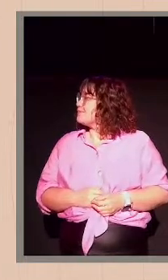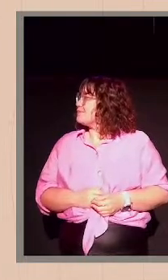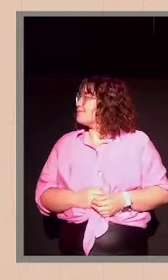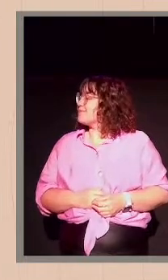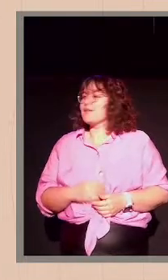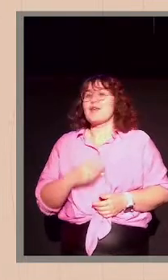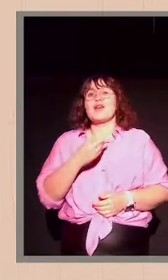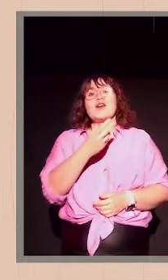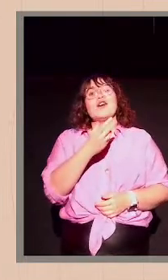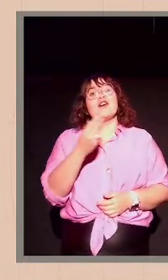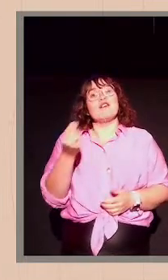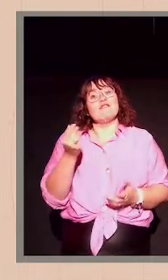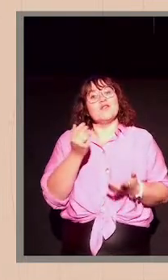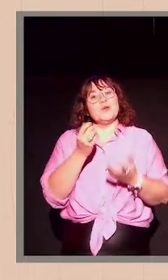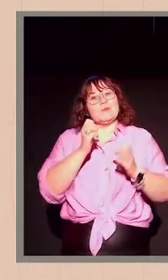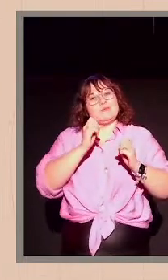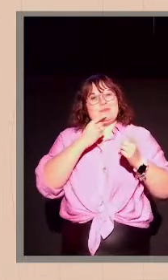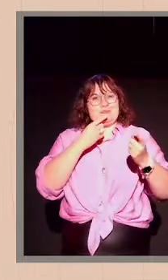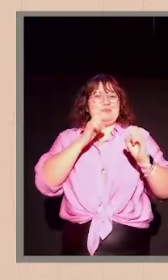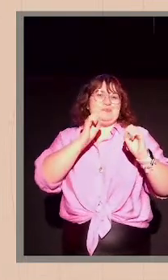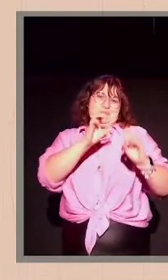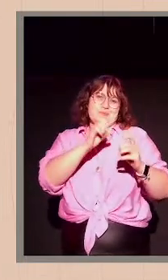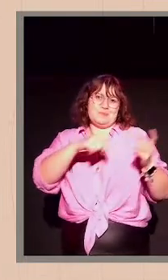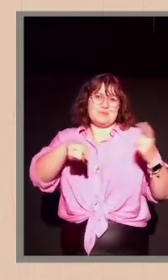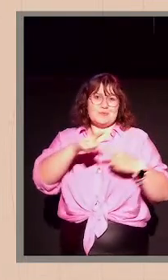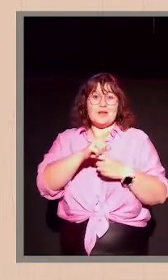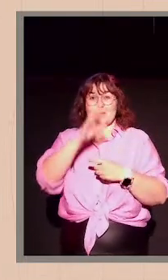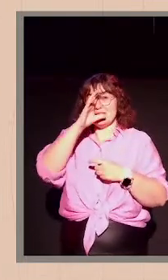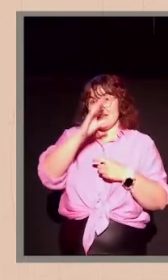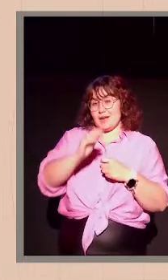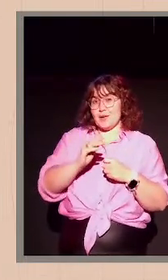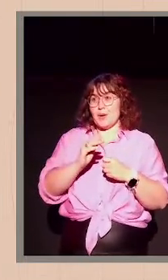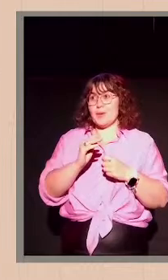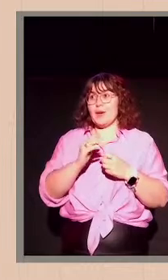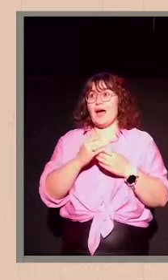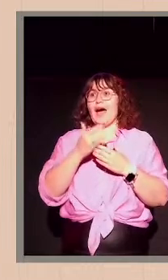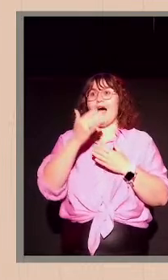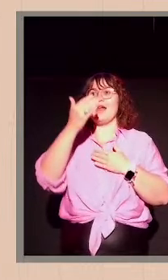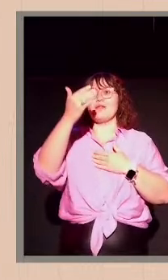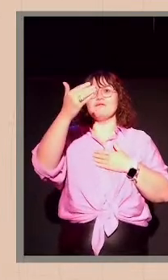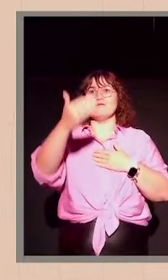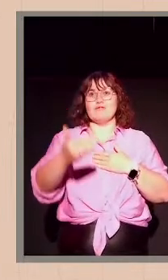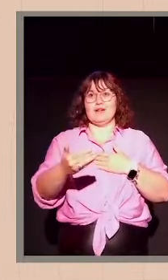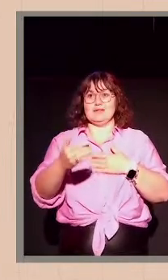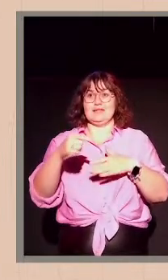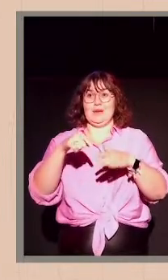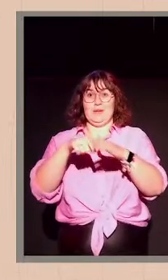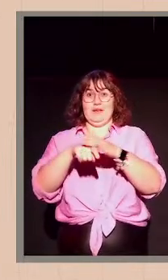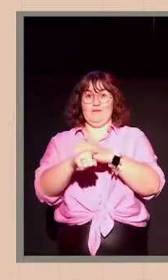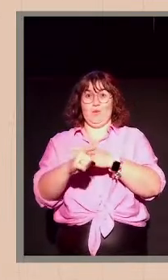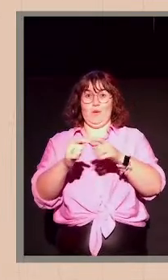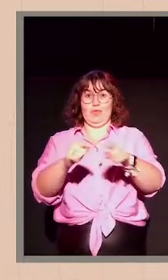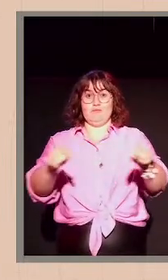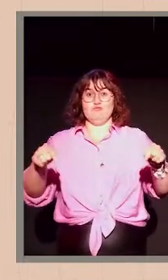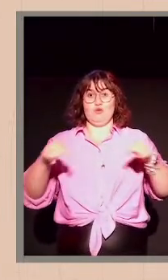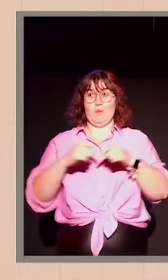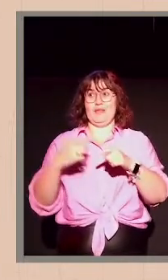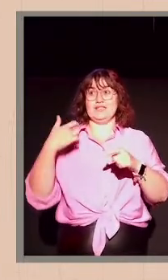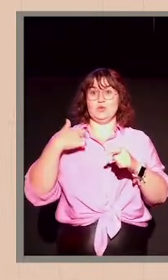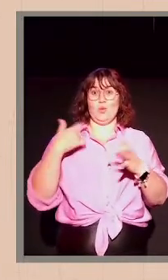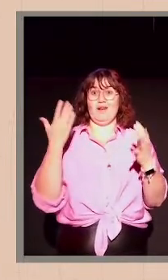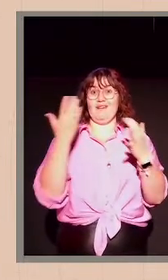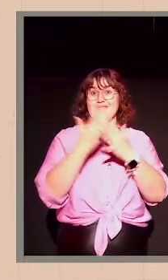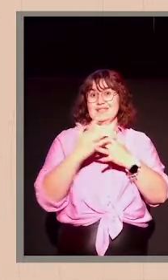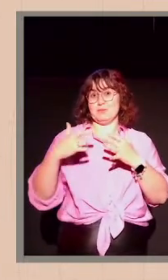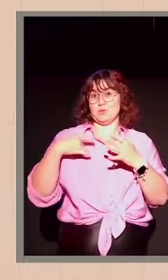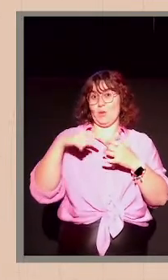A couple of bits of information. Loos are just out front, out that way if you're in the room, along with accessible loo, and the fire exit is